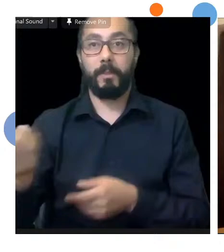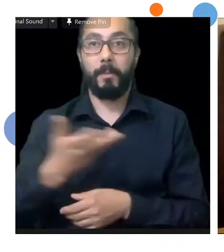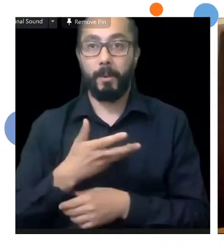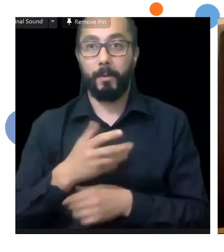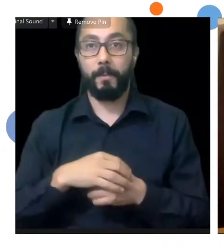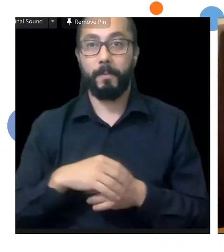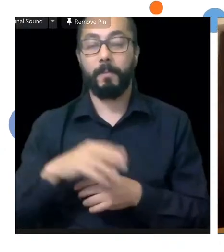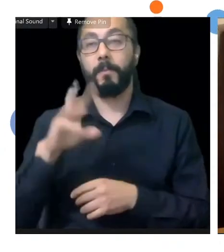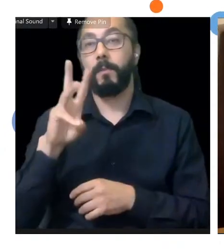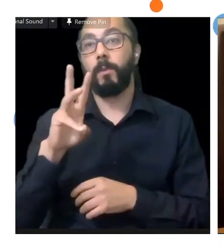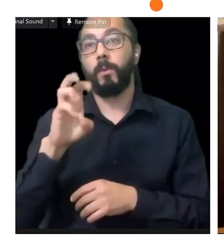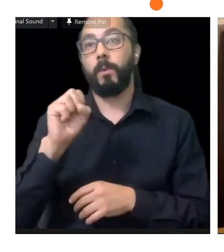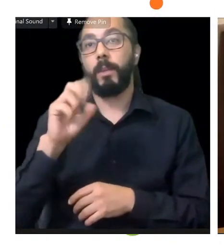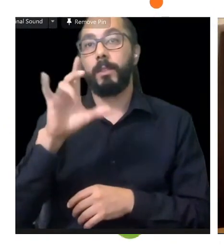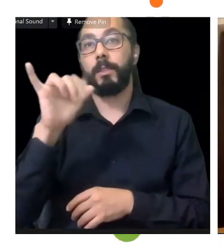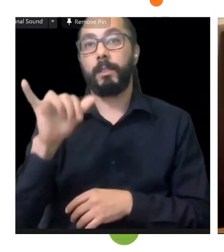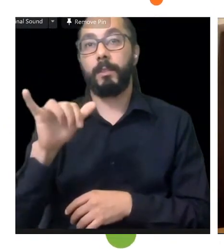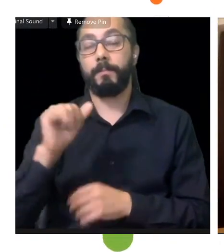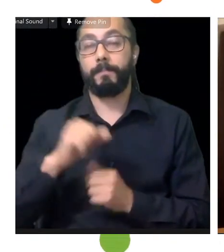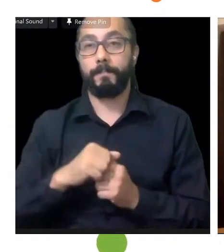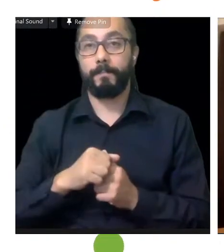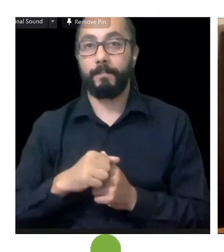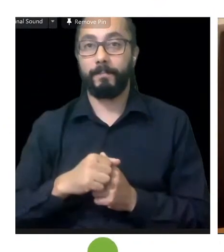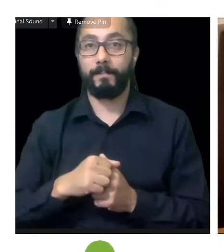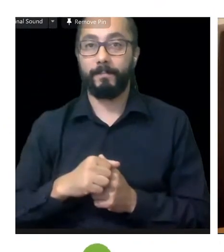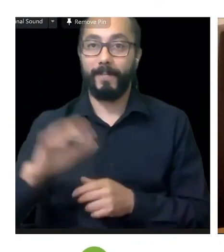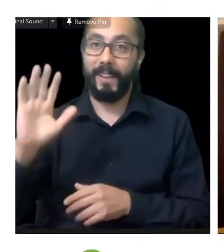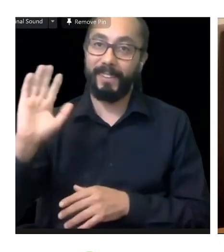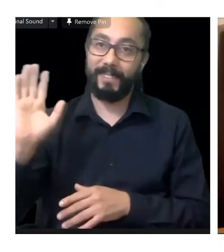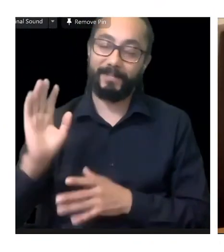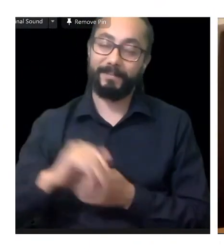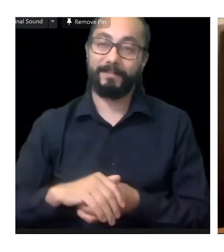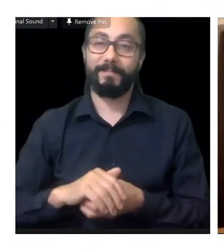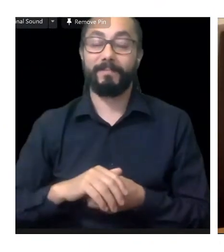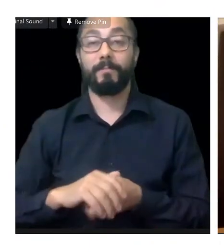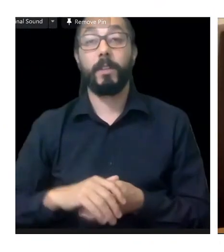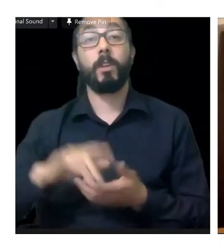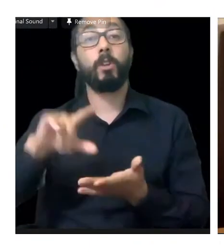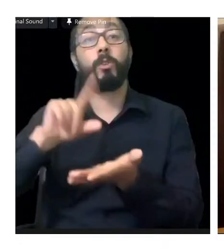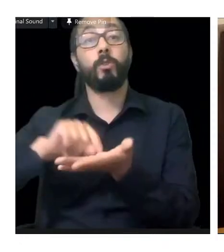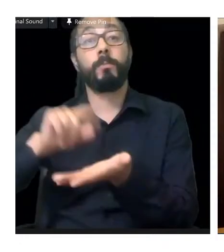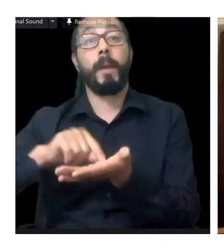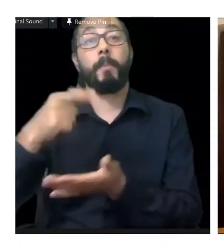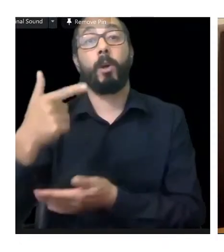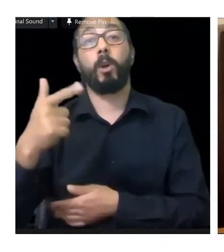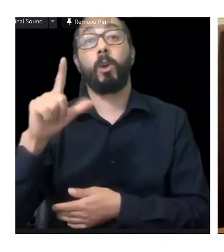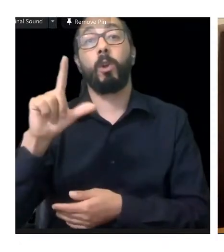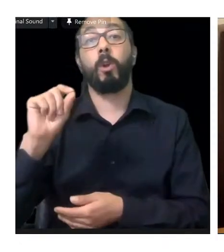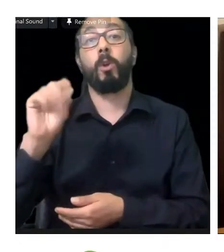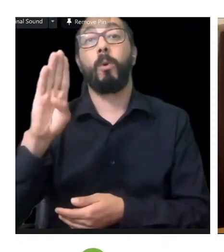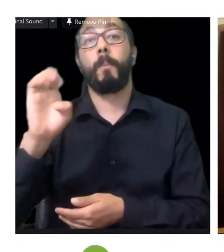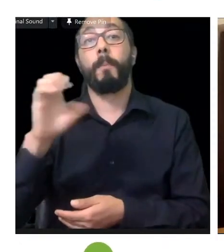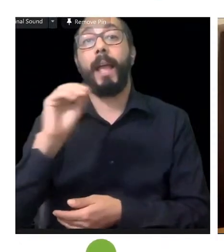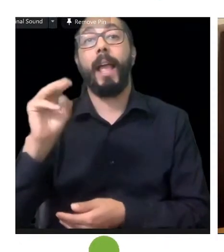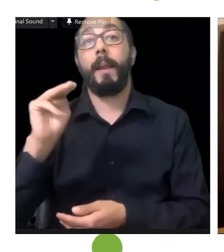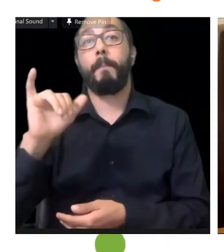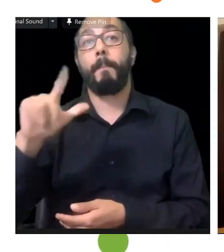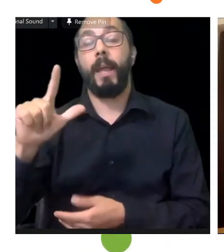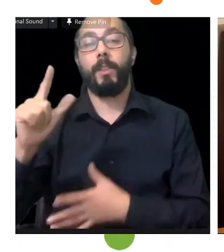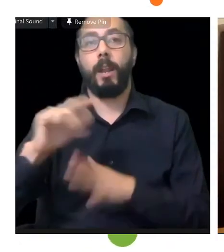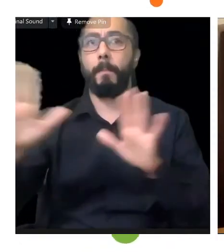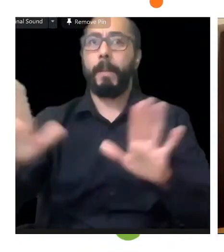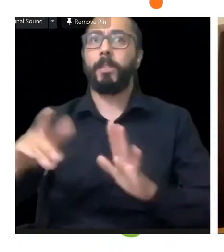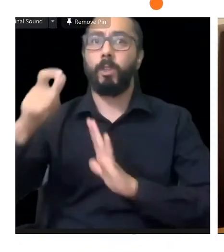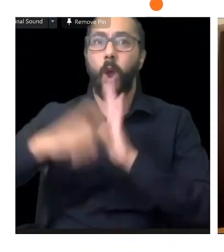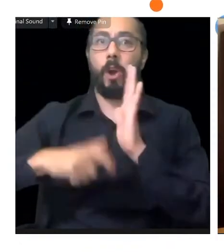Wesley, the Globe and Mail did this fantastic, hello, the Globe and Mail did a fantastic article about the innovative way you and the Highland